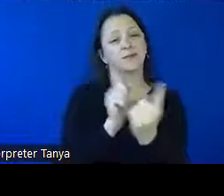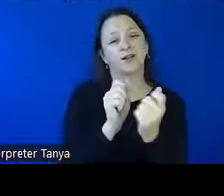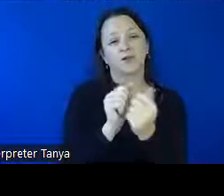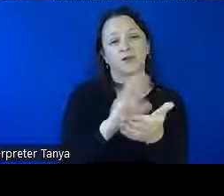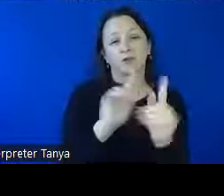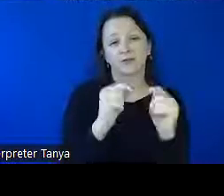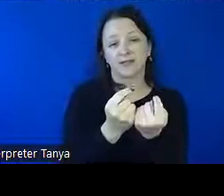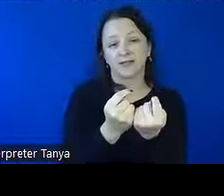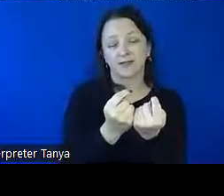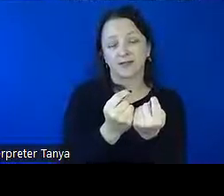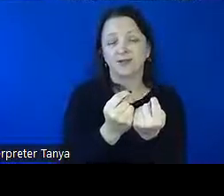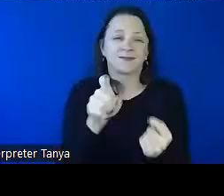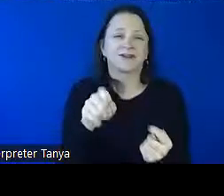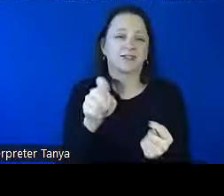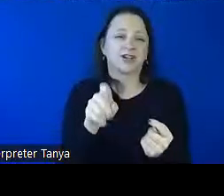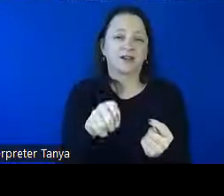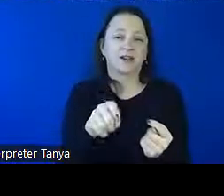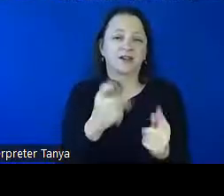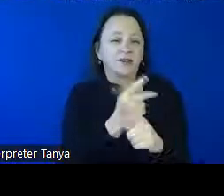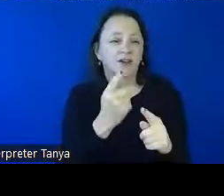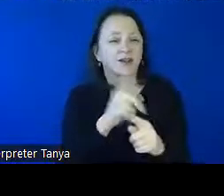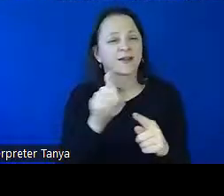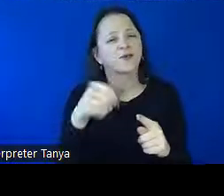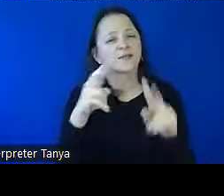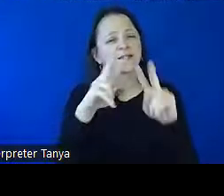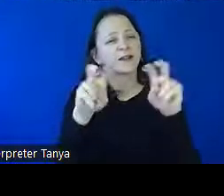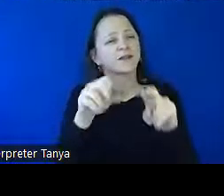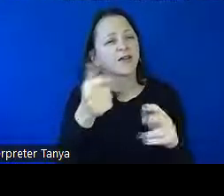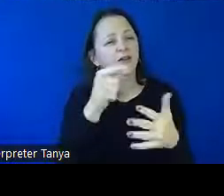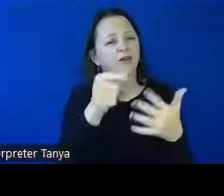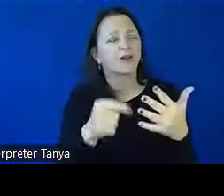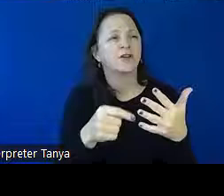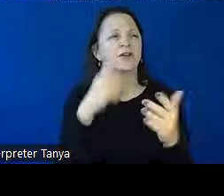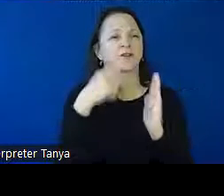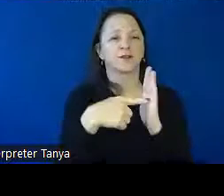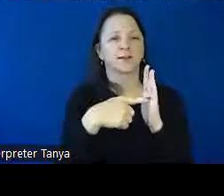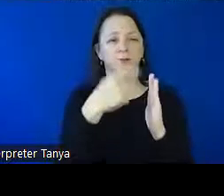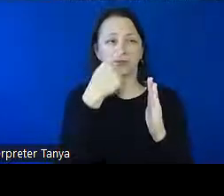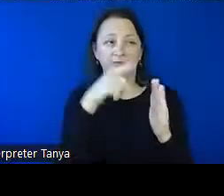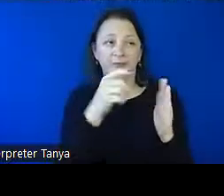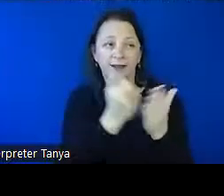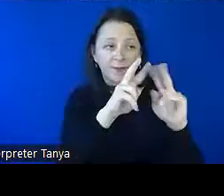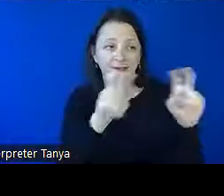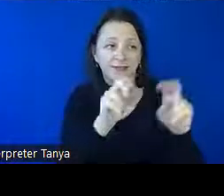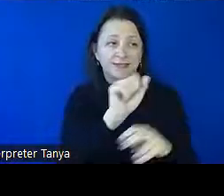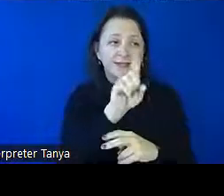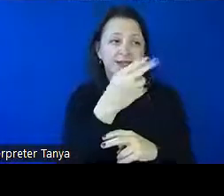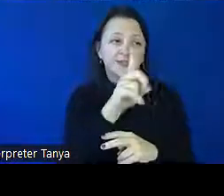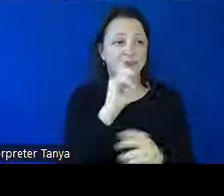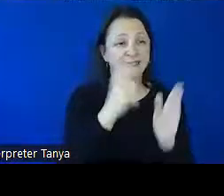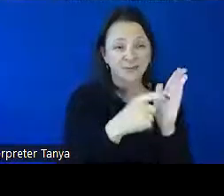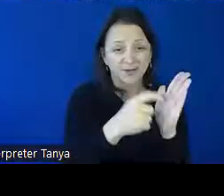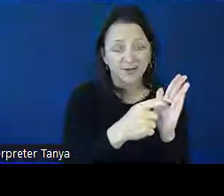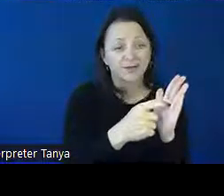necessary. It's necessary to determine what else needs to be assessed. For example, could they help assess again with like the ADHD symptoms and help